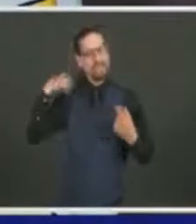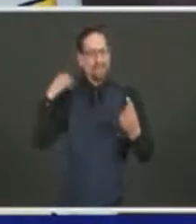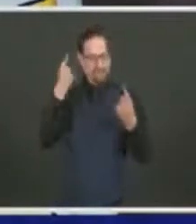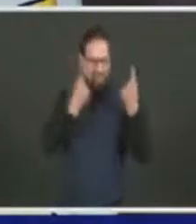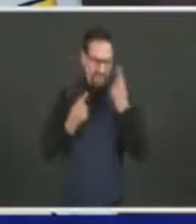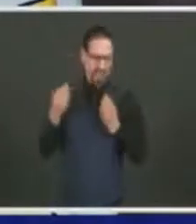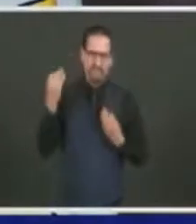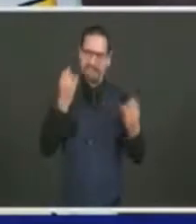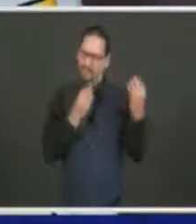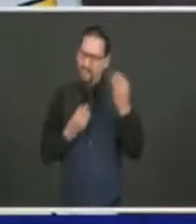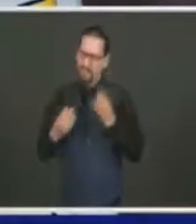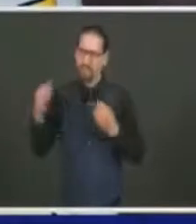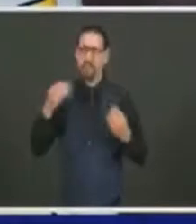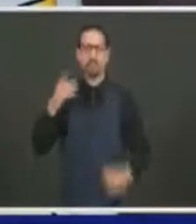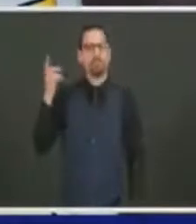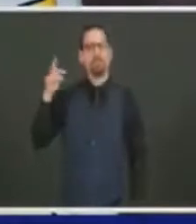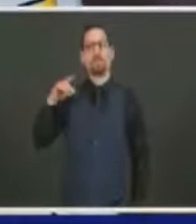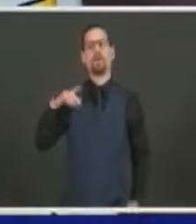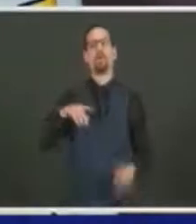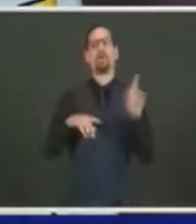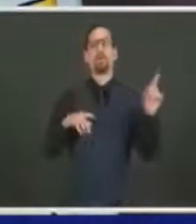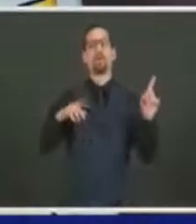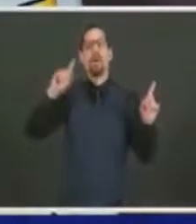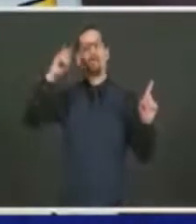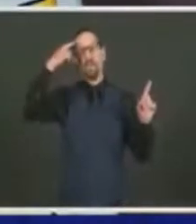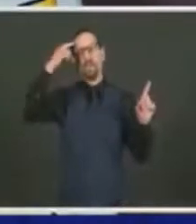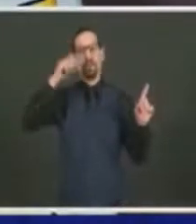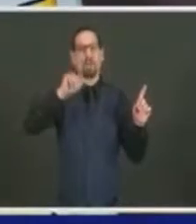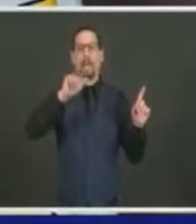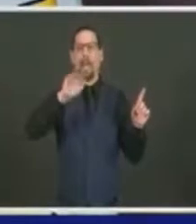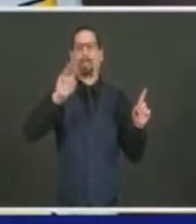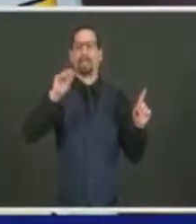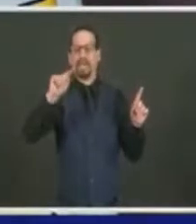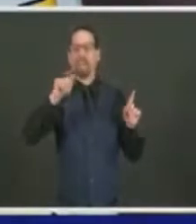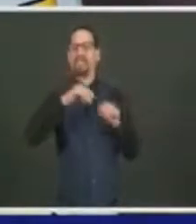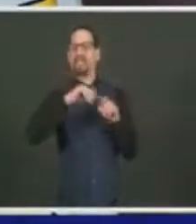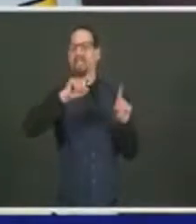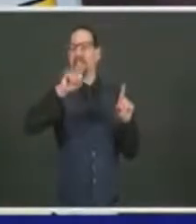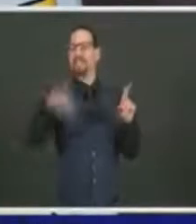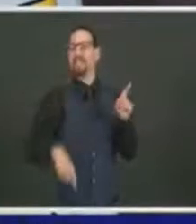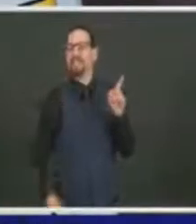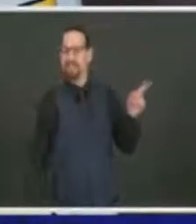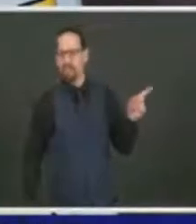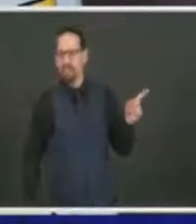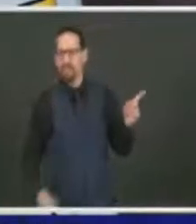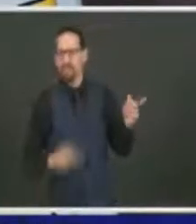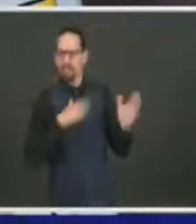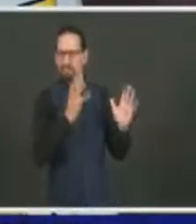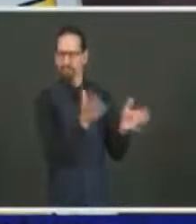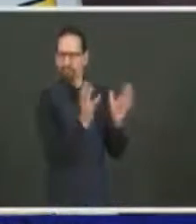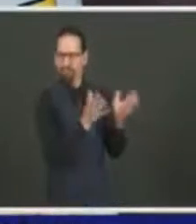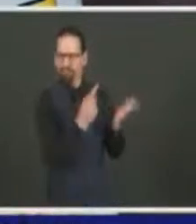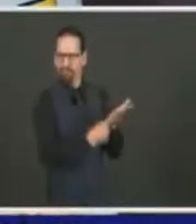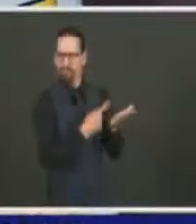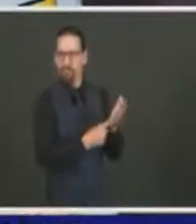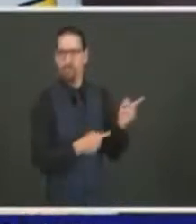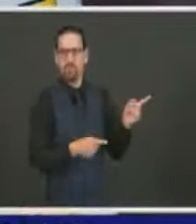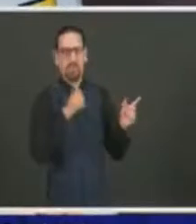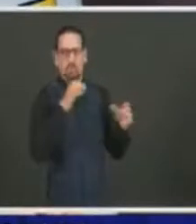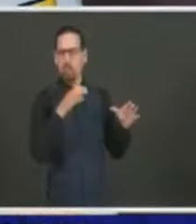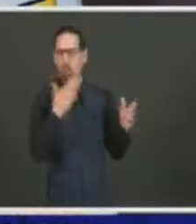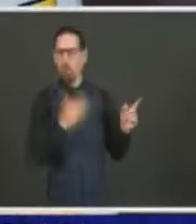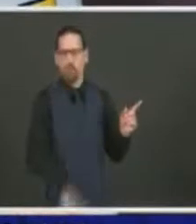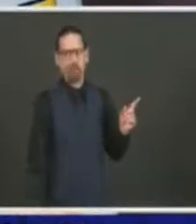of Texas. Texas is not in a good position right now. In the space of a few weeks, they went from a